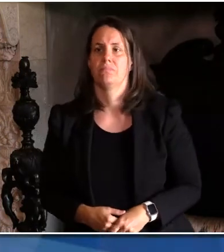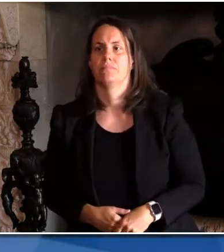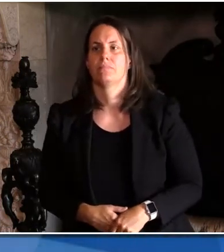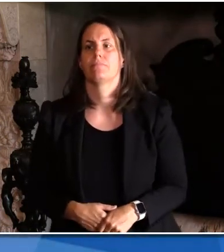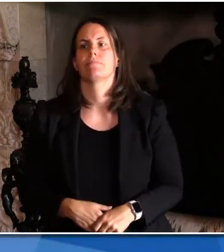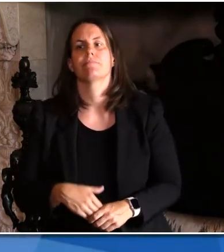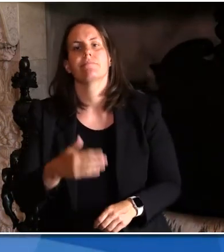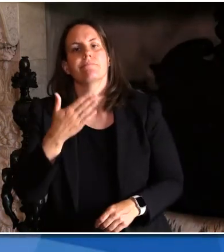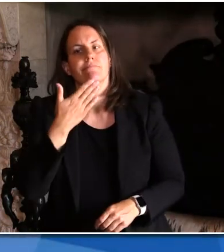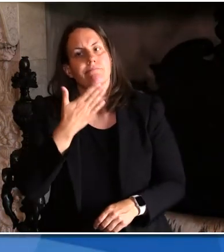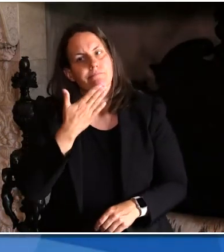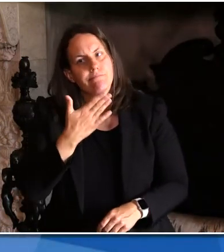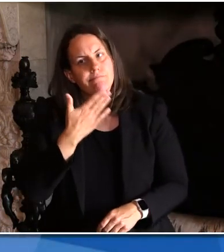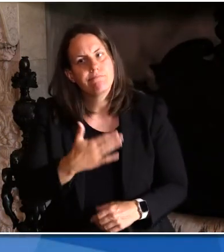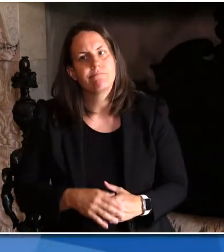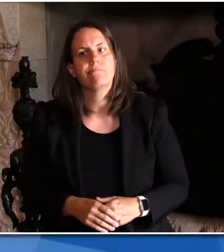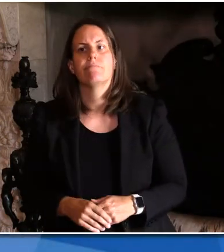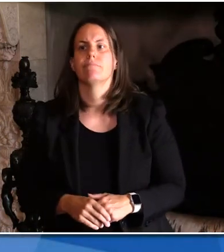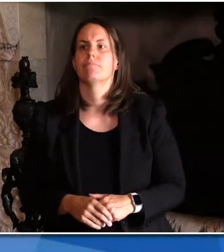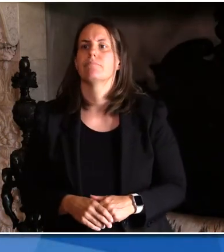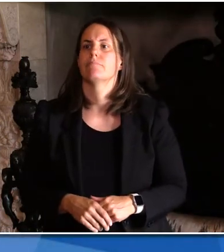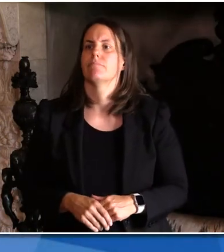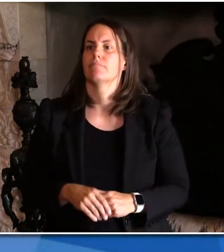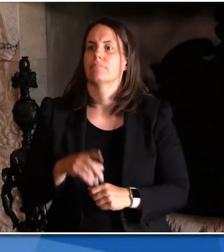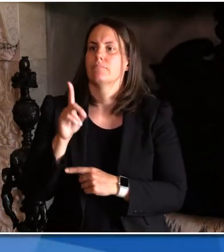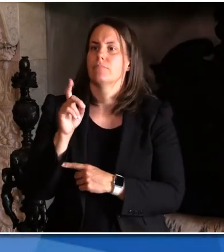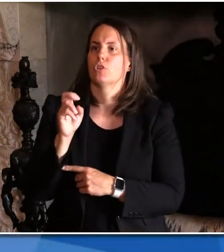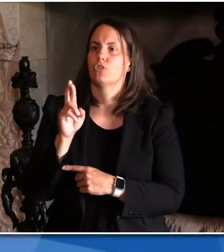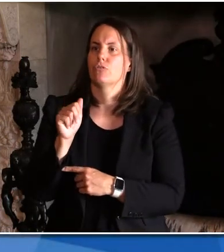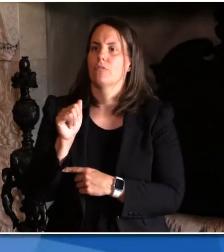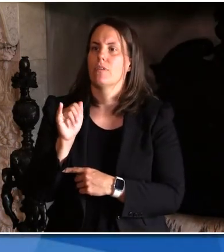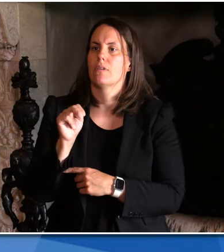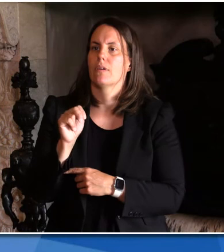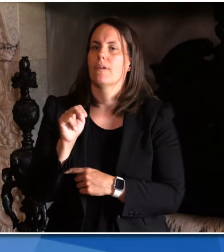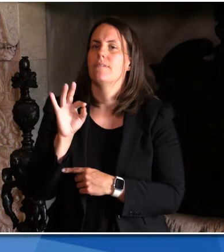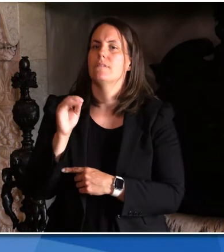Now to Derica Williams from Fox 6 in Milwaukee. Derica?